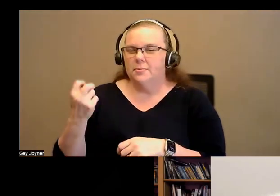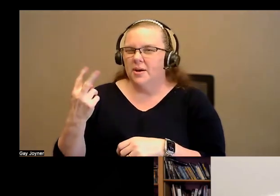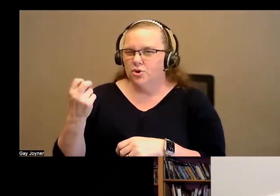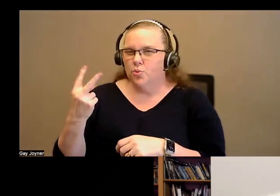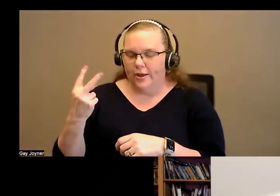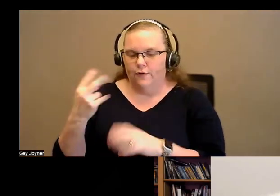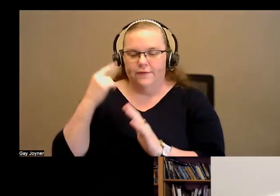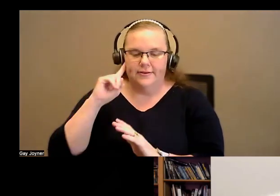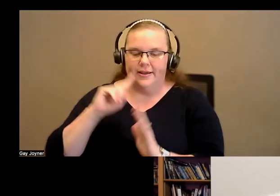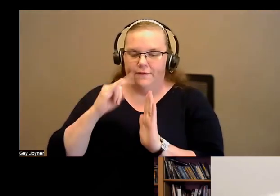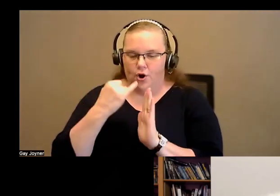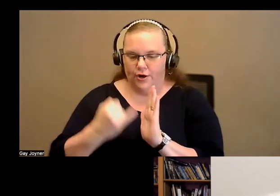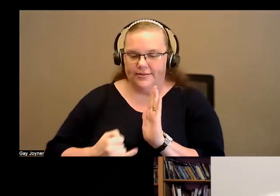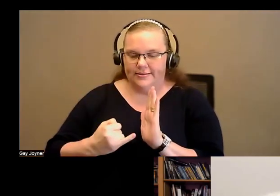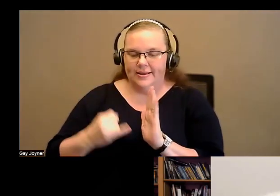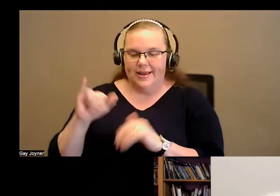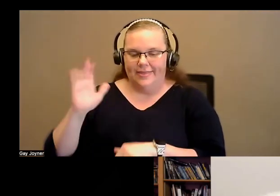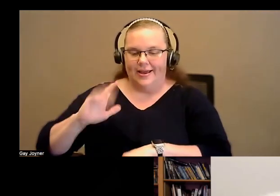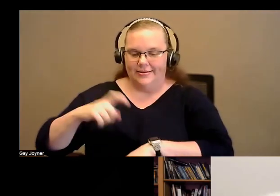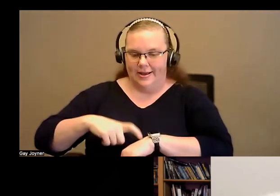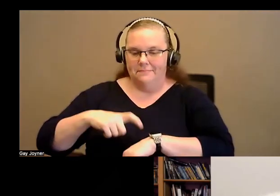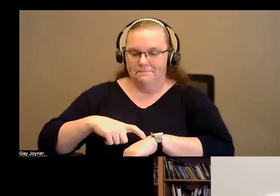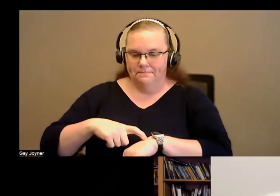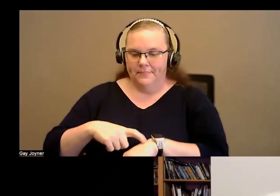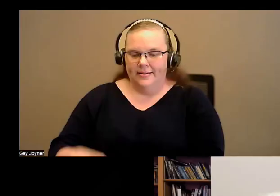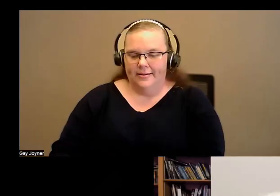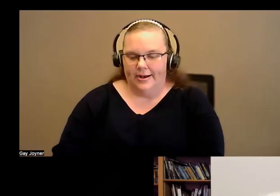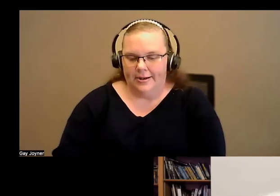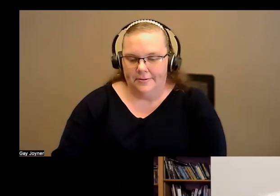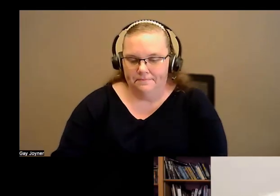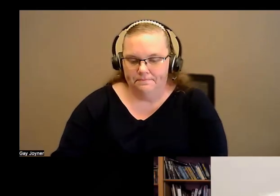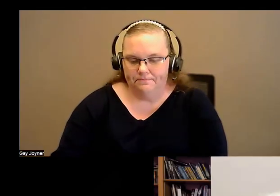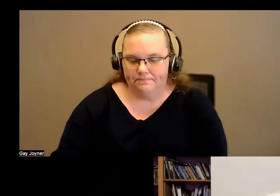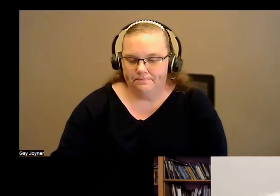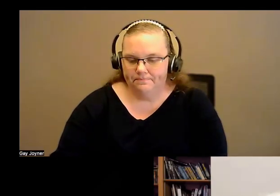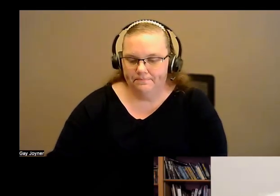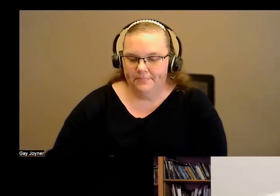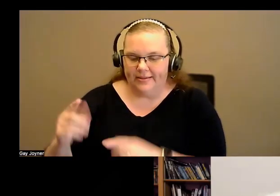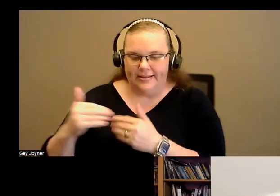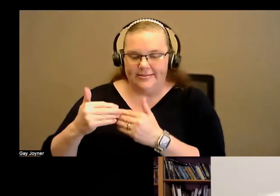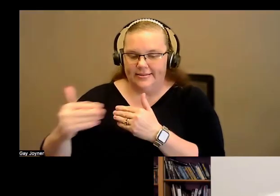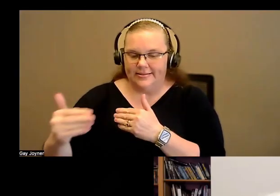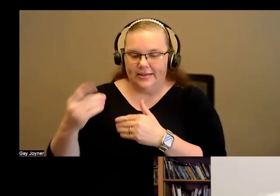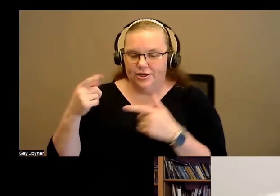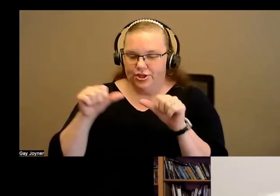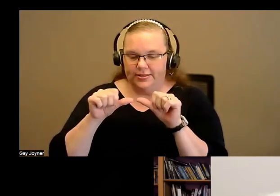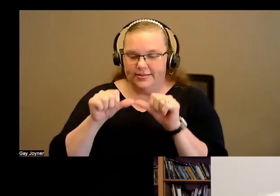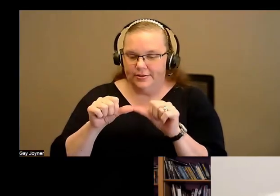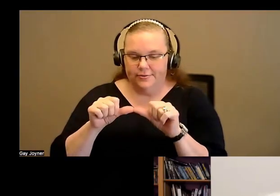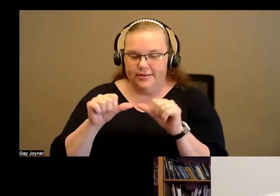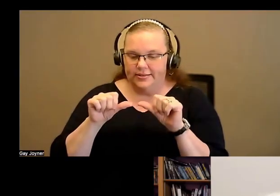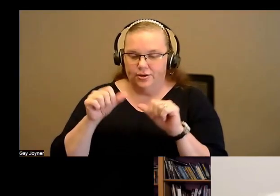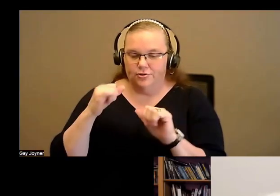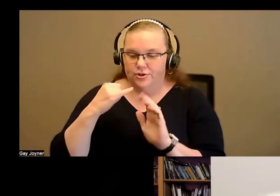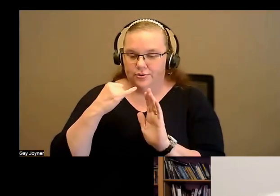she was among 12 deaf artists at that time. Um, and since then, she